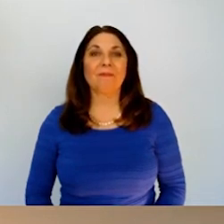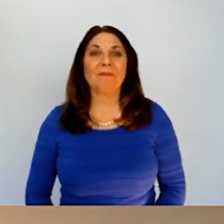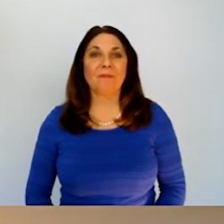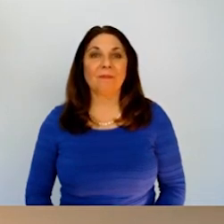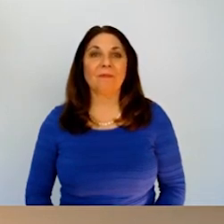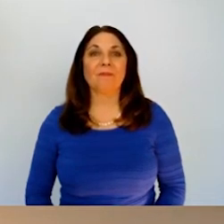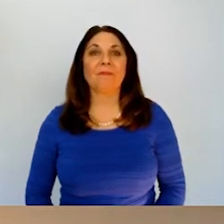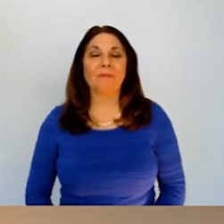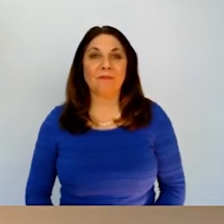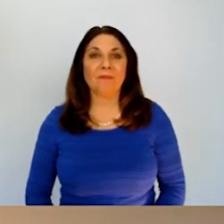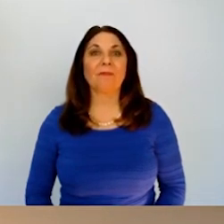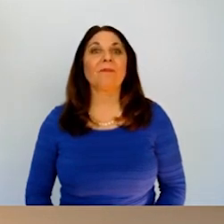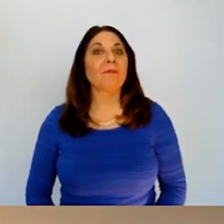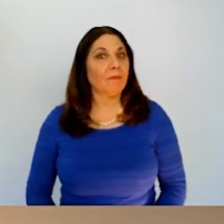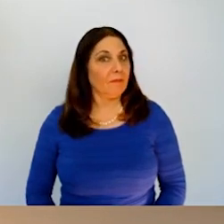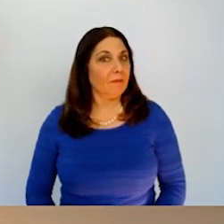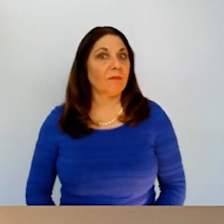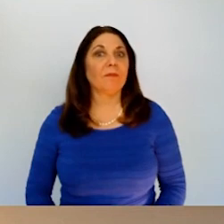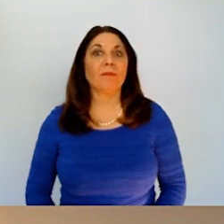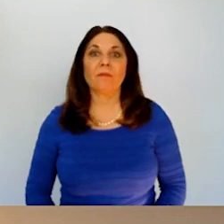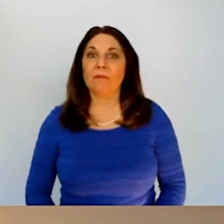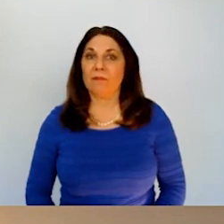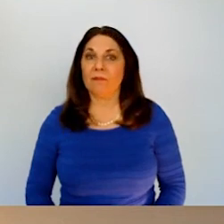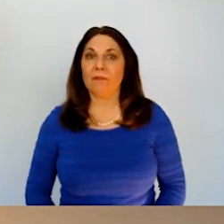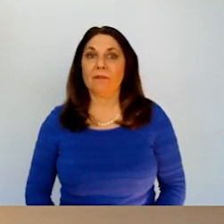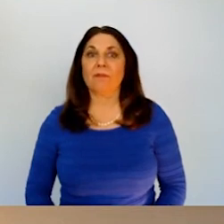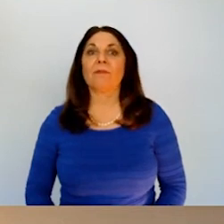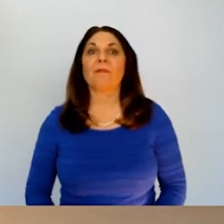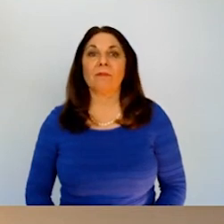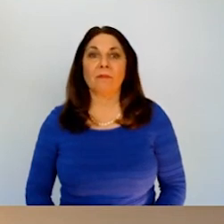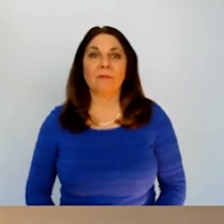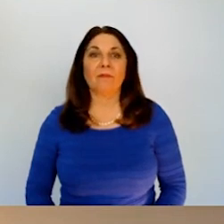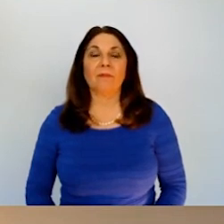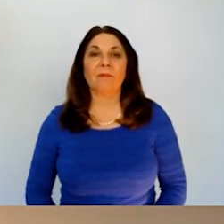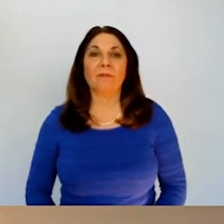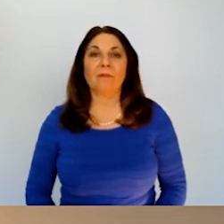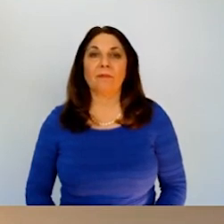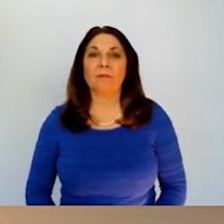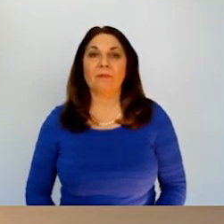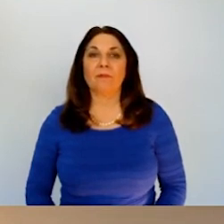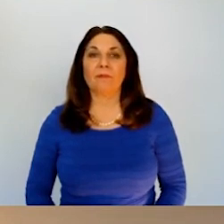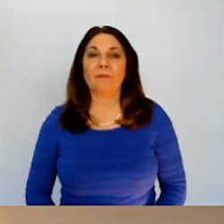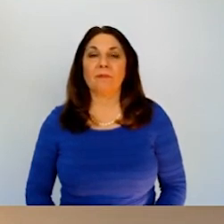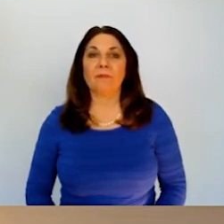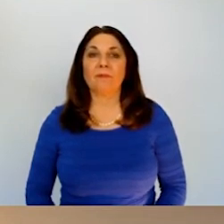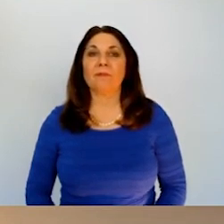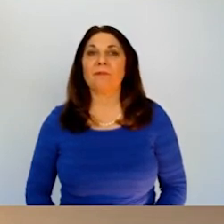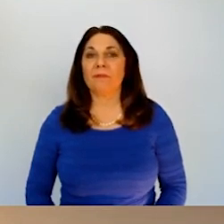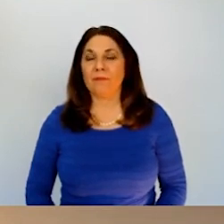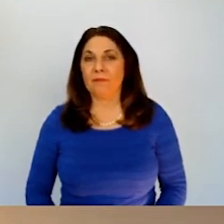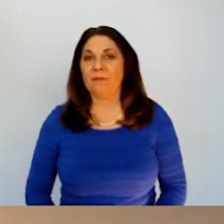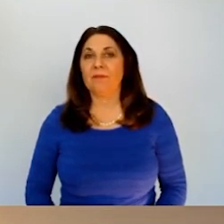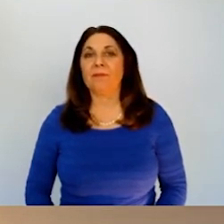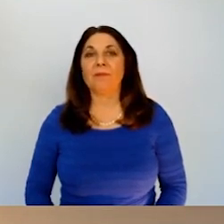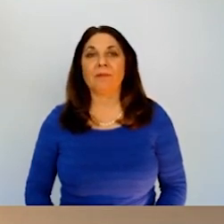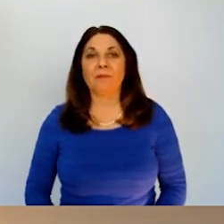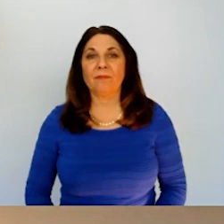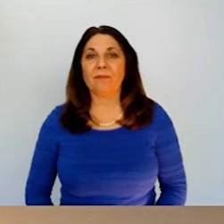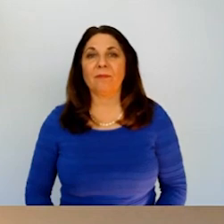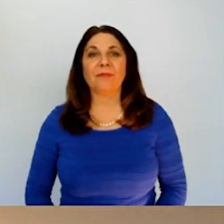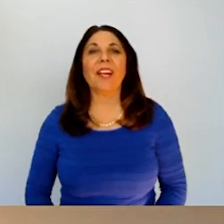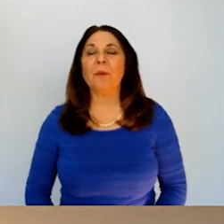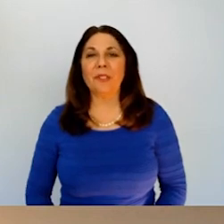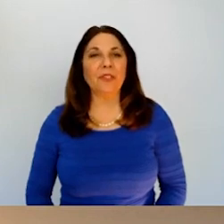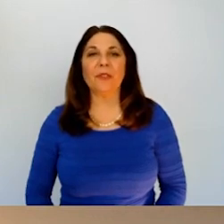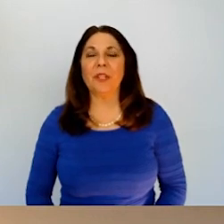know, the real estate market hit, crashed. He knows how to make a comeback. So there's no doubt in my mind, you know, we entered this as a strong economy. We're going to come right